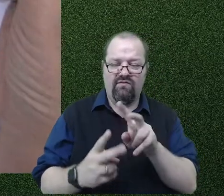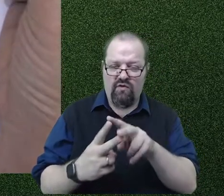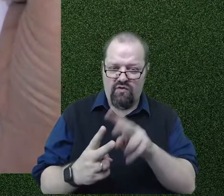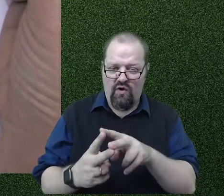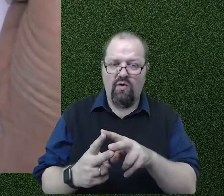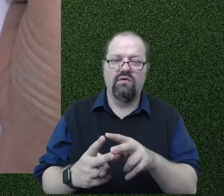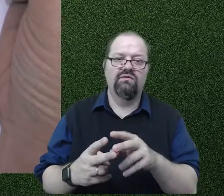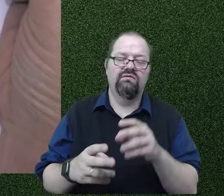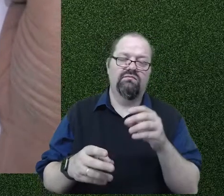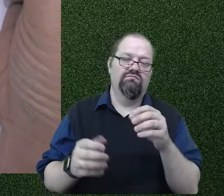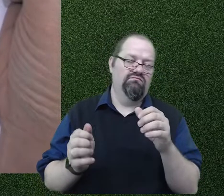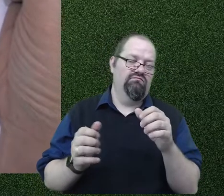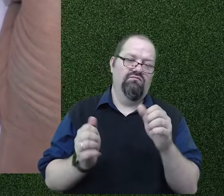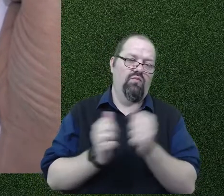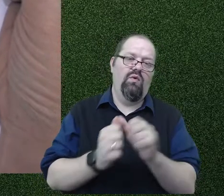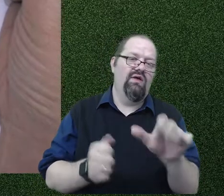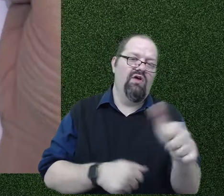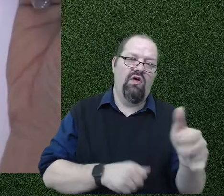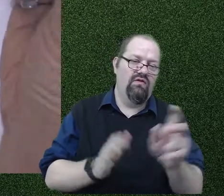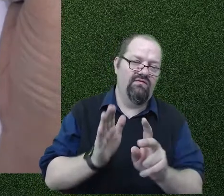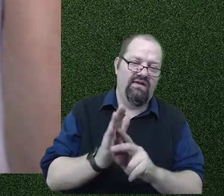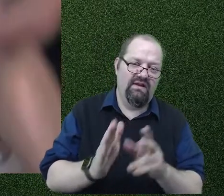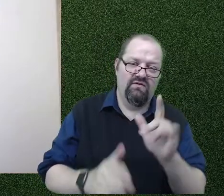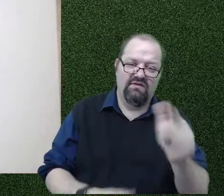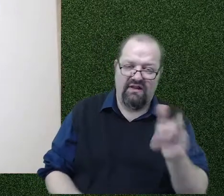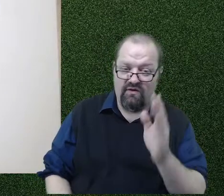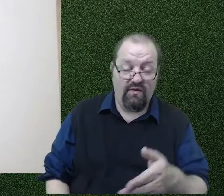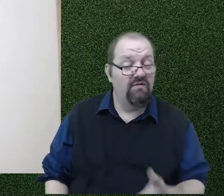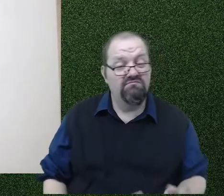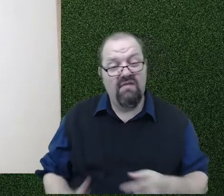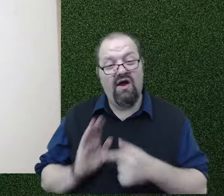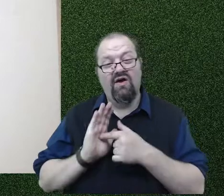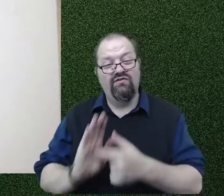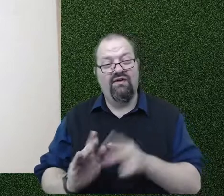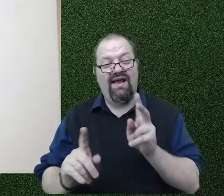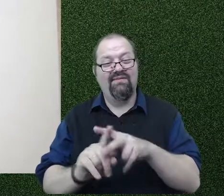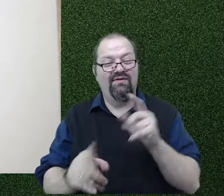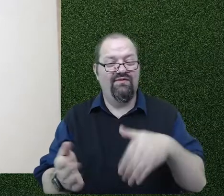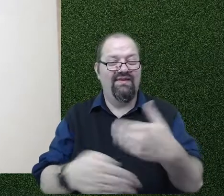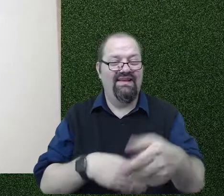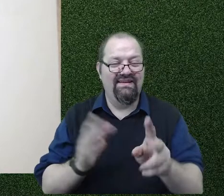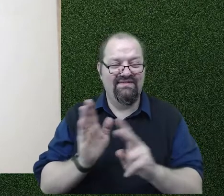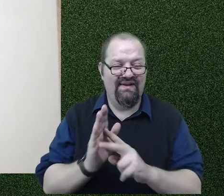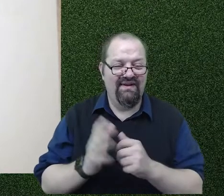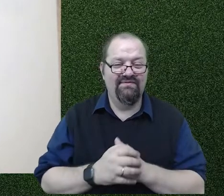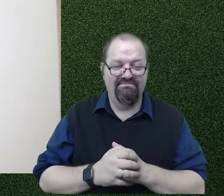I'll show you applications in the next video.